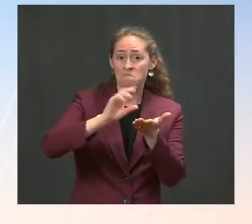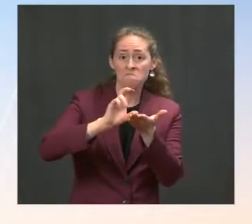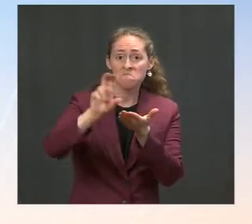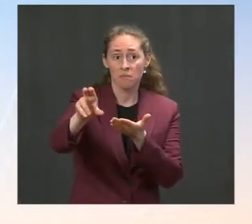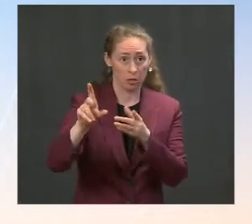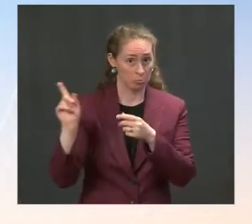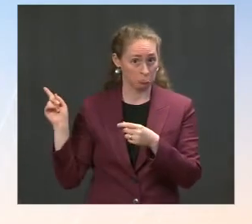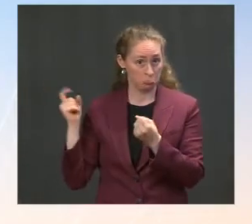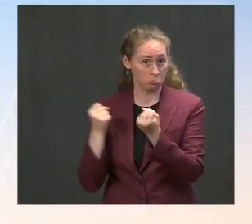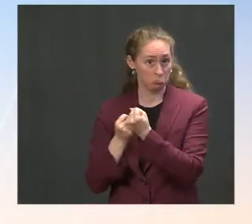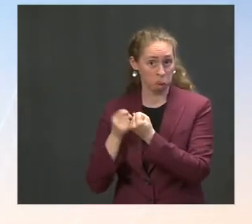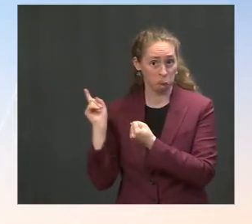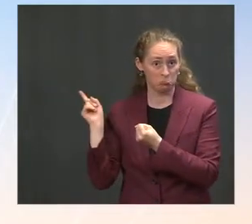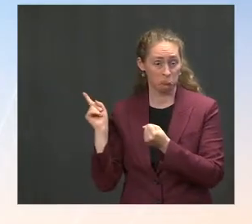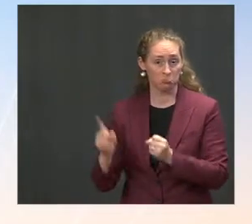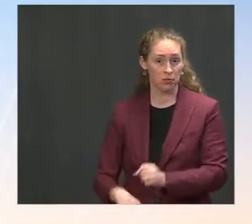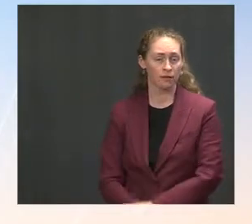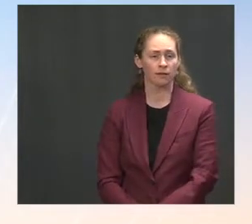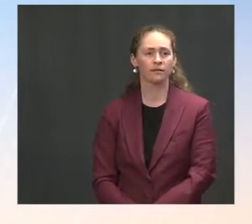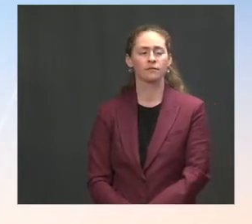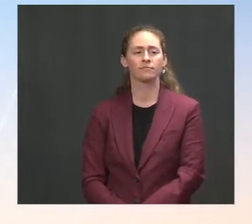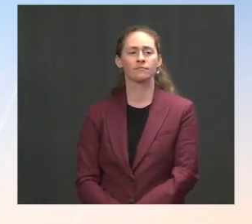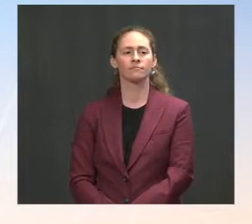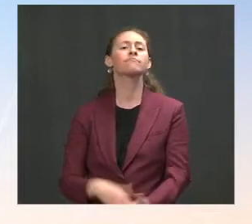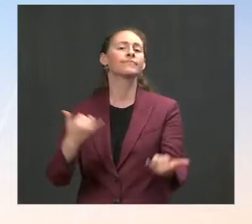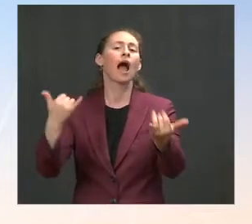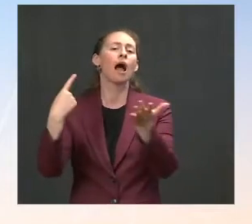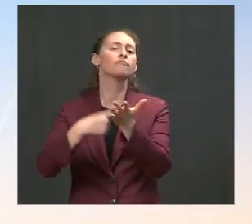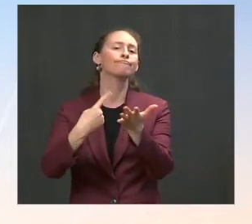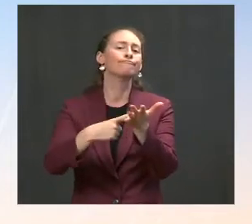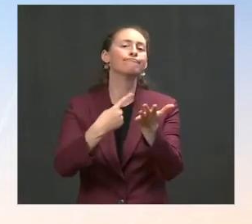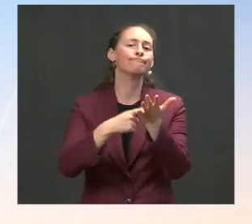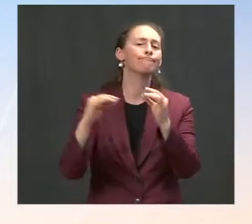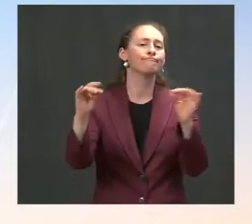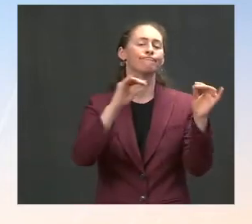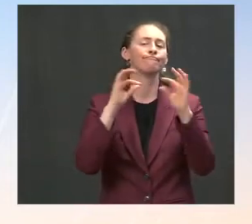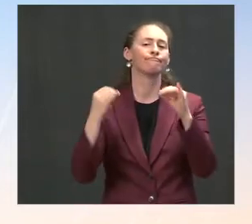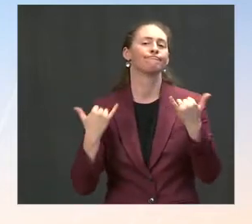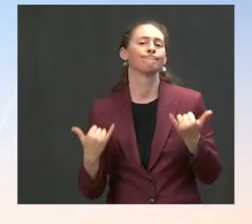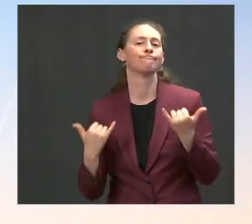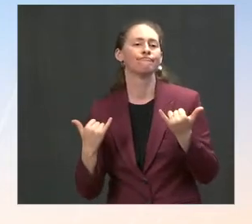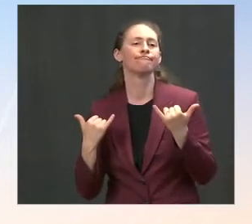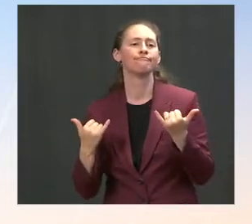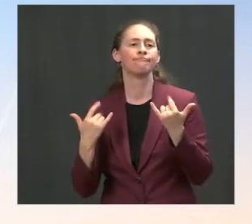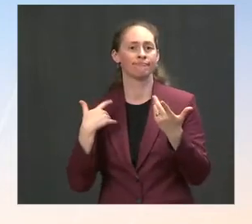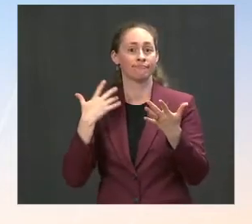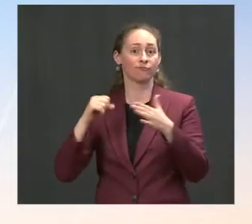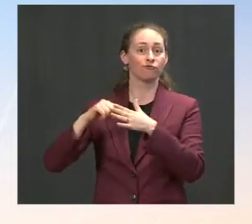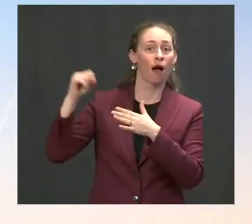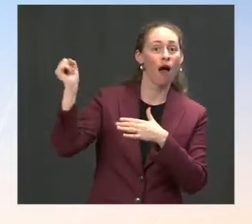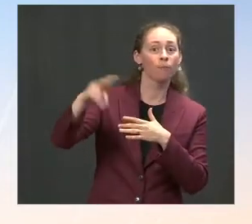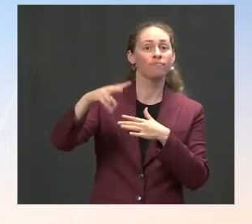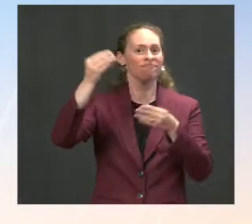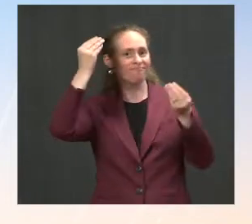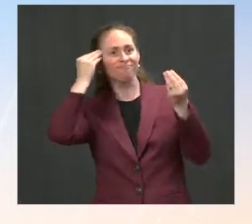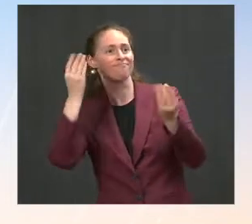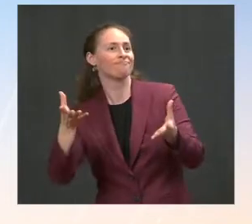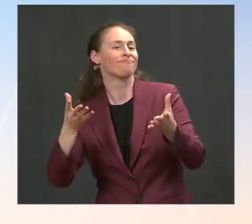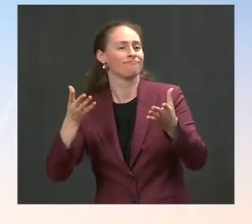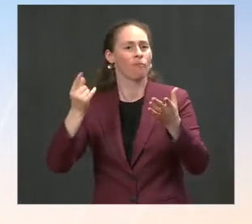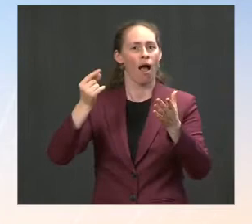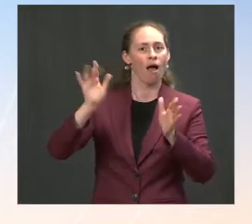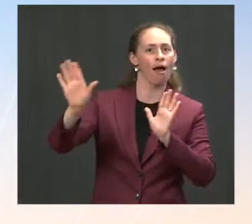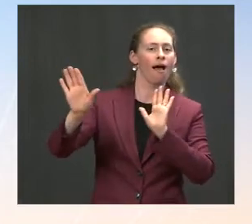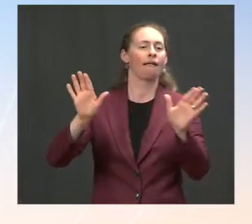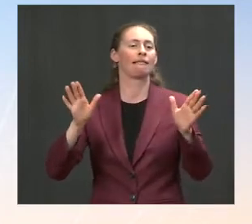final nitty-gritty discussions between both sides, but I'm not going to give feedback on each of the discussions from